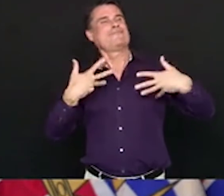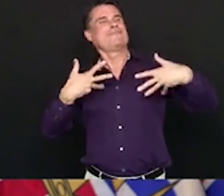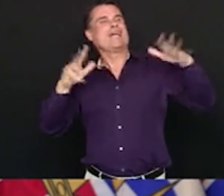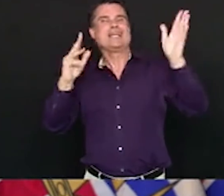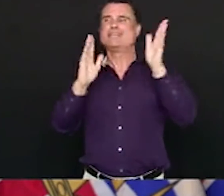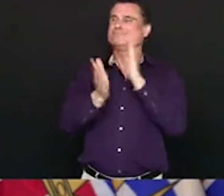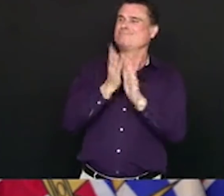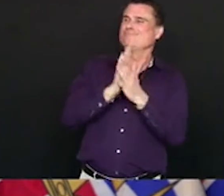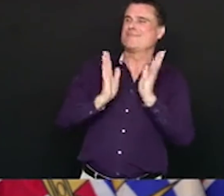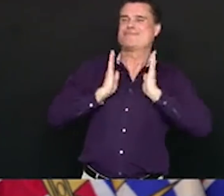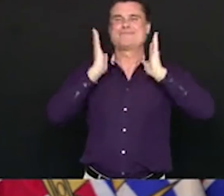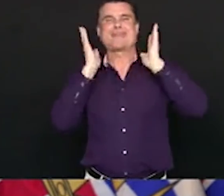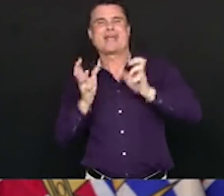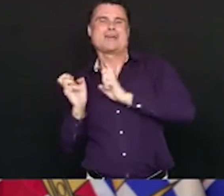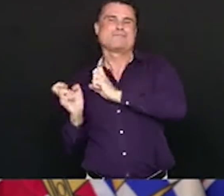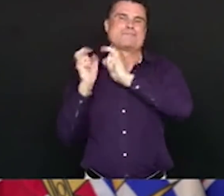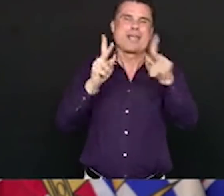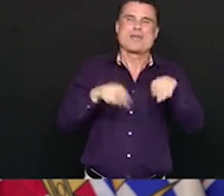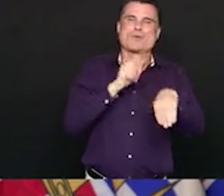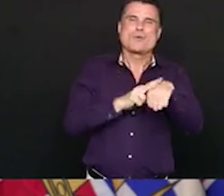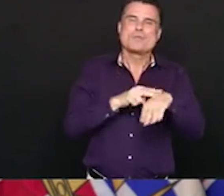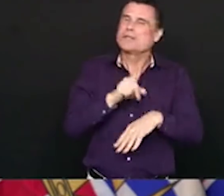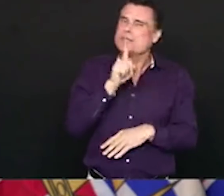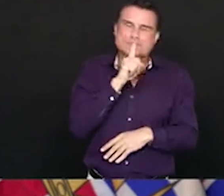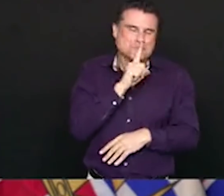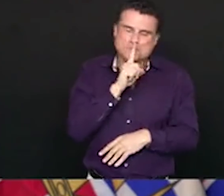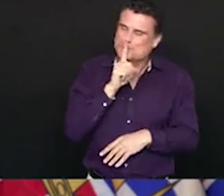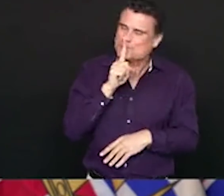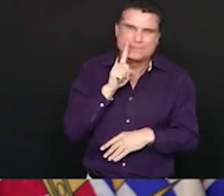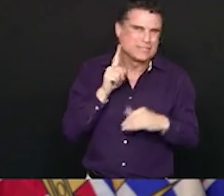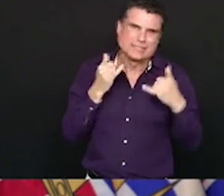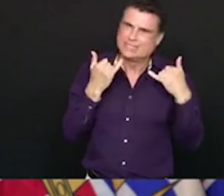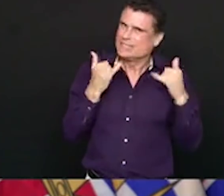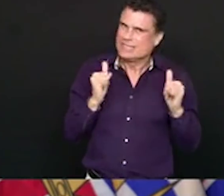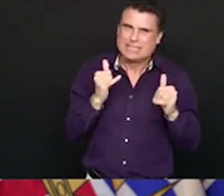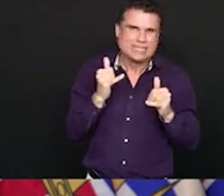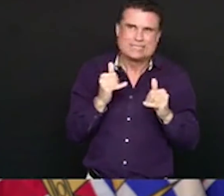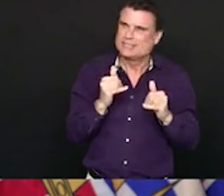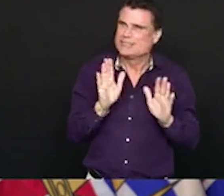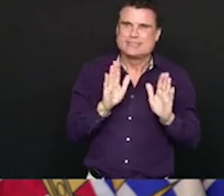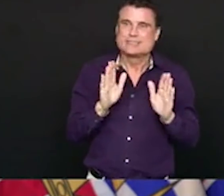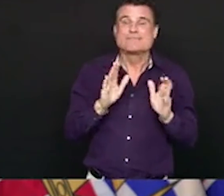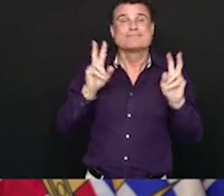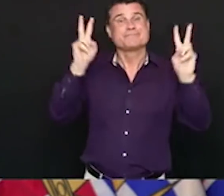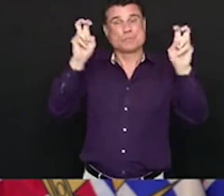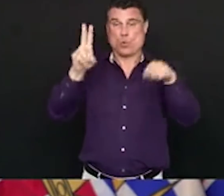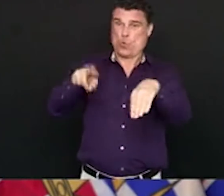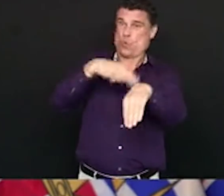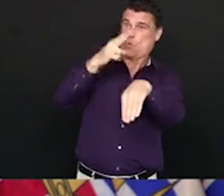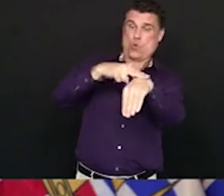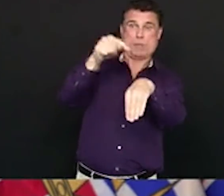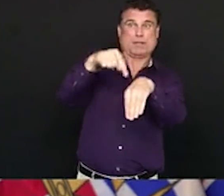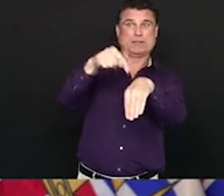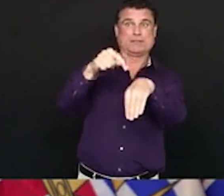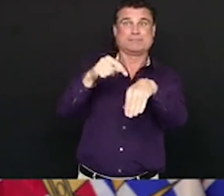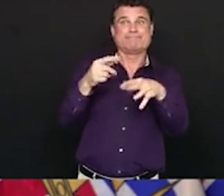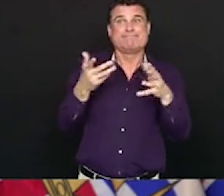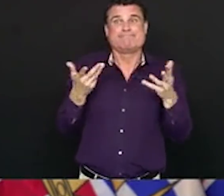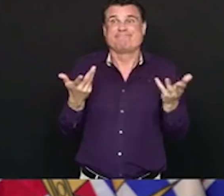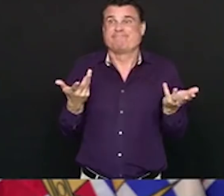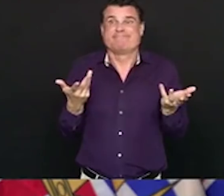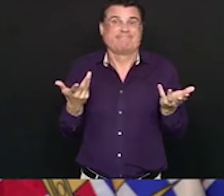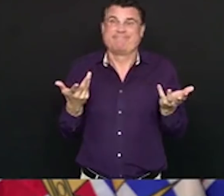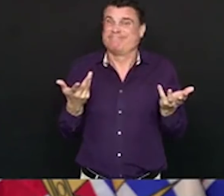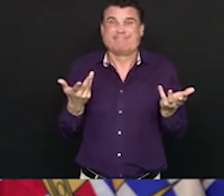going to do with this, and normal is going to look quite different for some time. It's not going to be the same as what it is